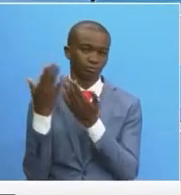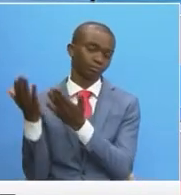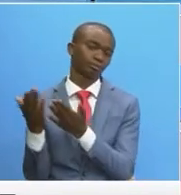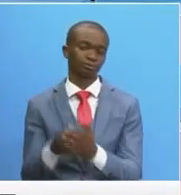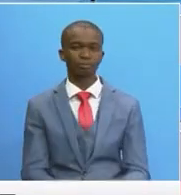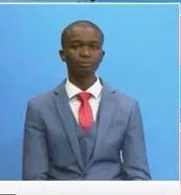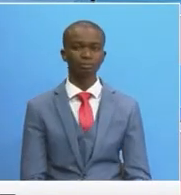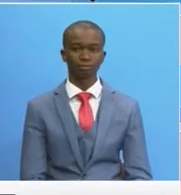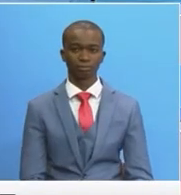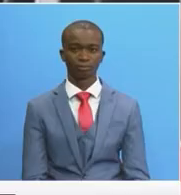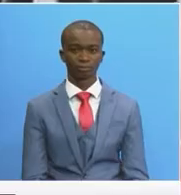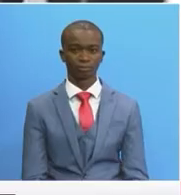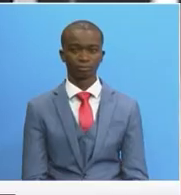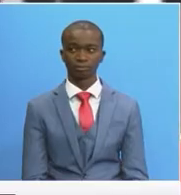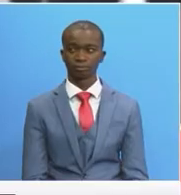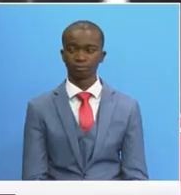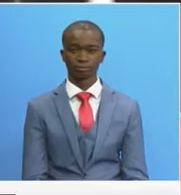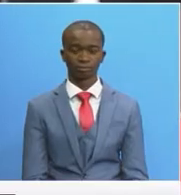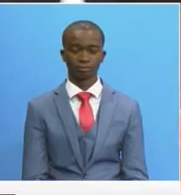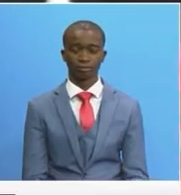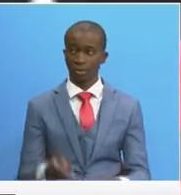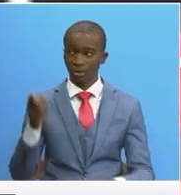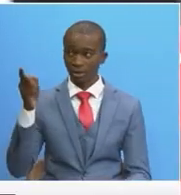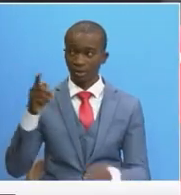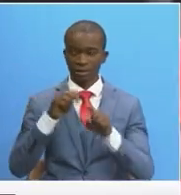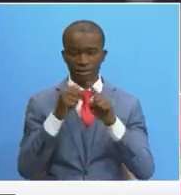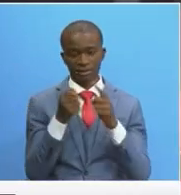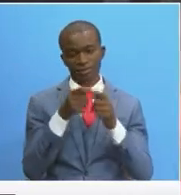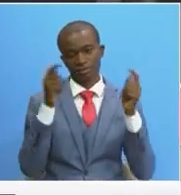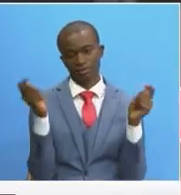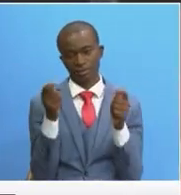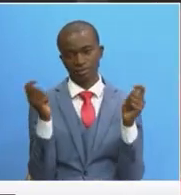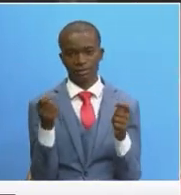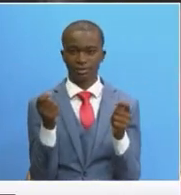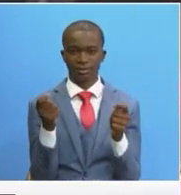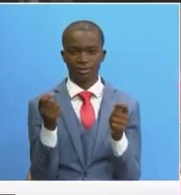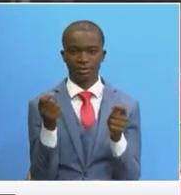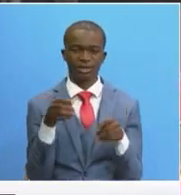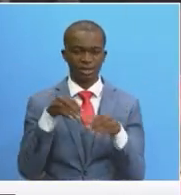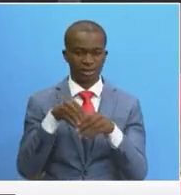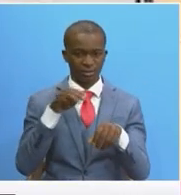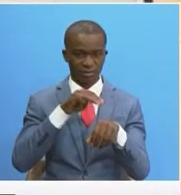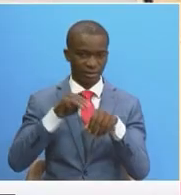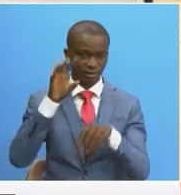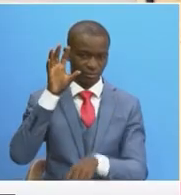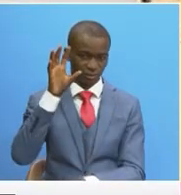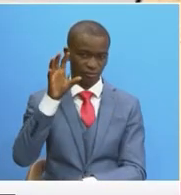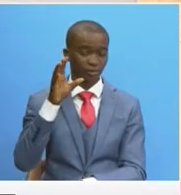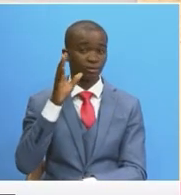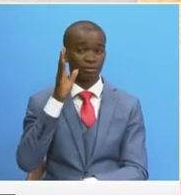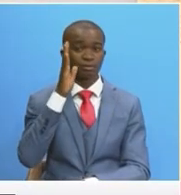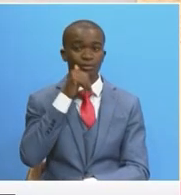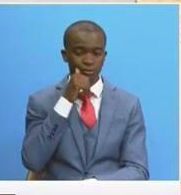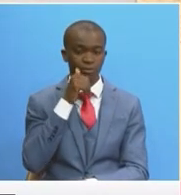and brings us this report. Omtomolo traditional ceremony of the Namwanga people of Mchinga province to be held